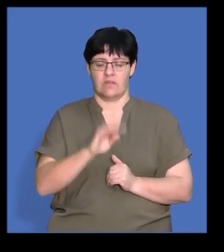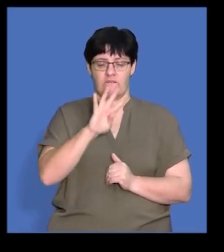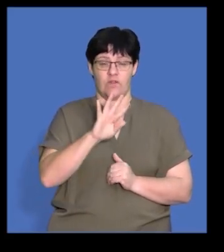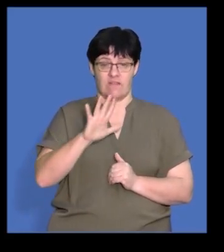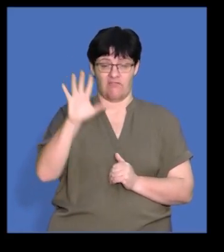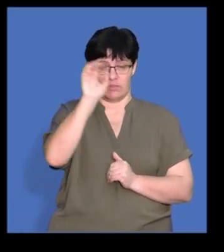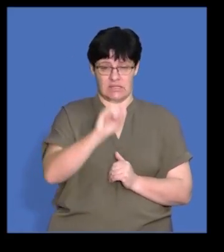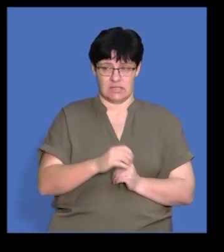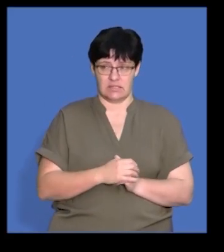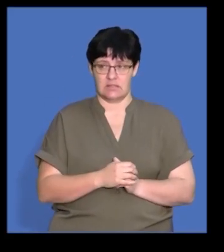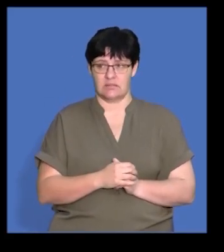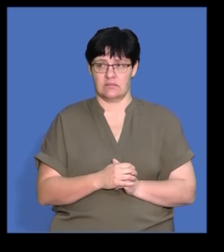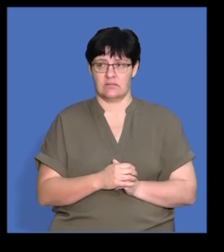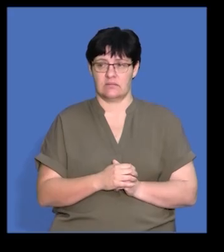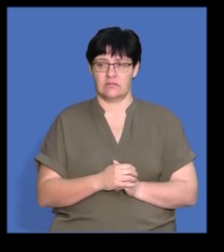45%